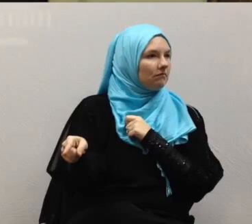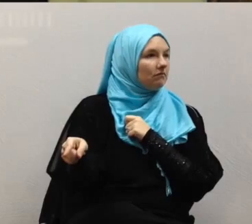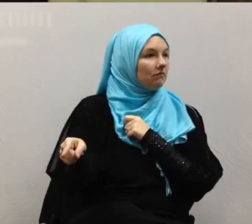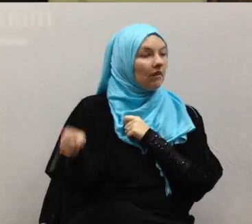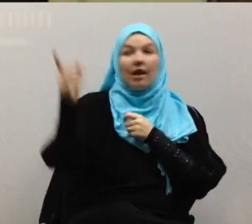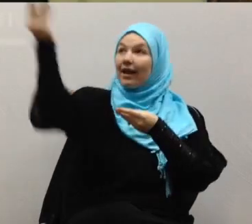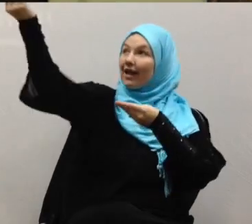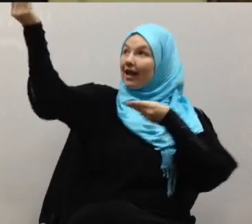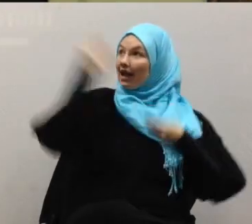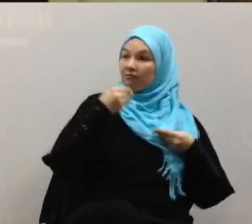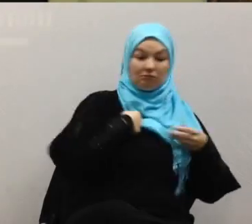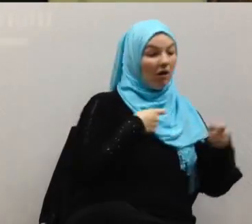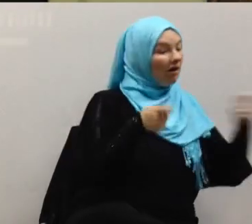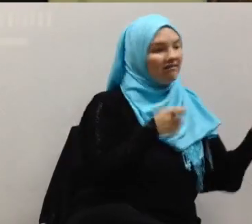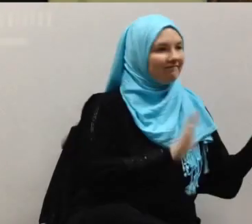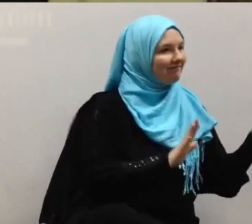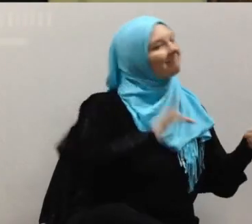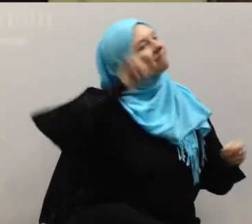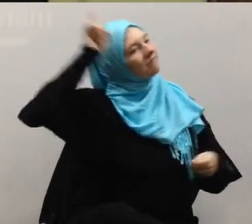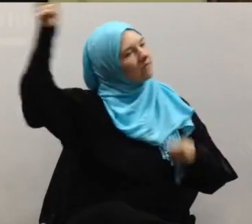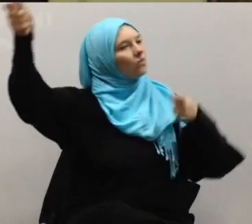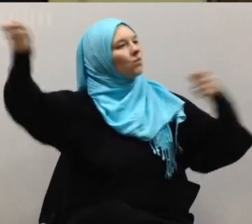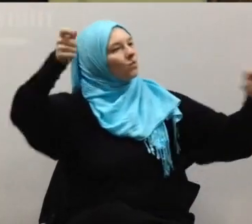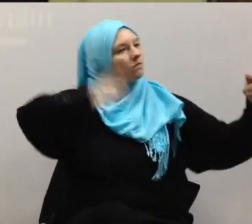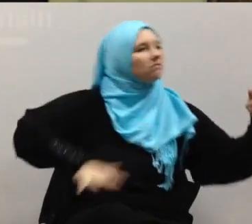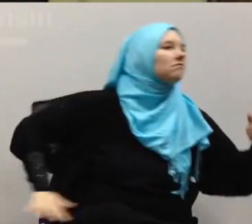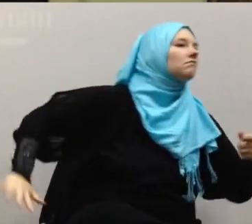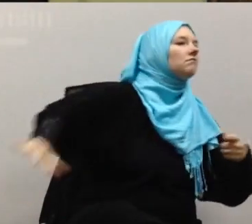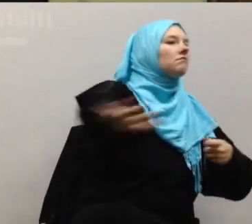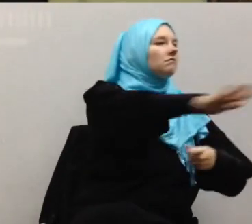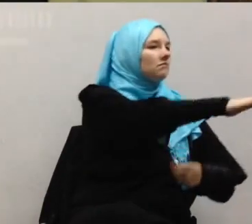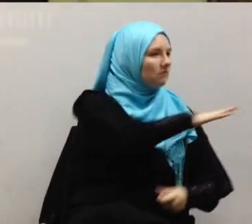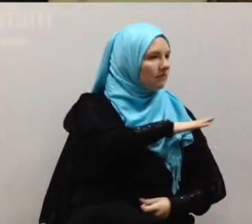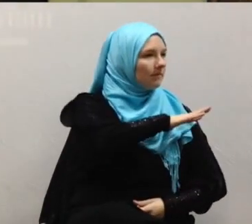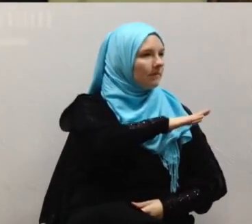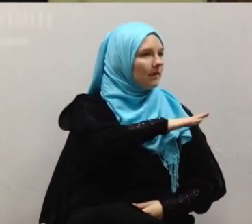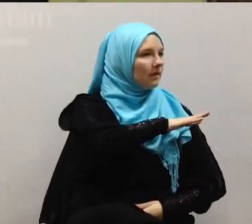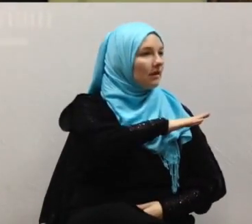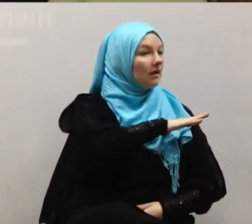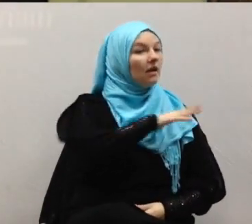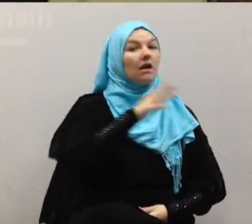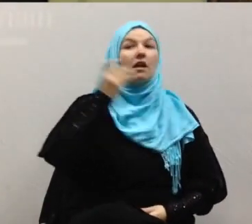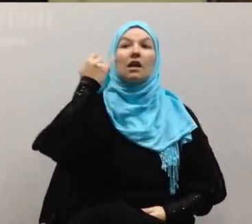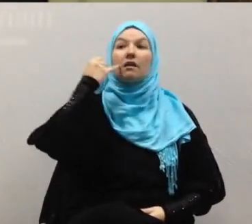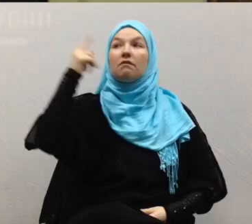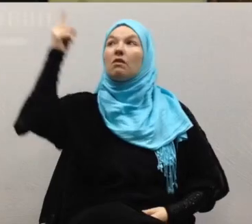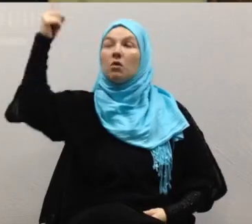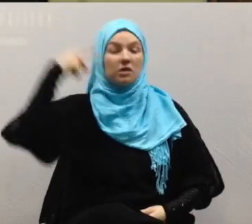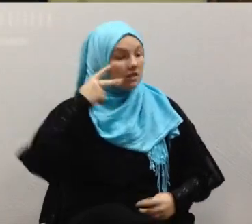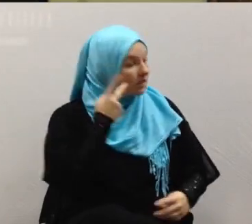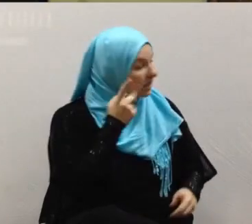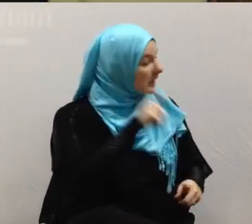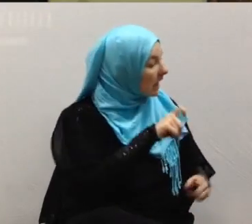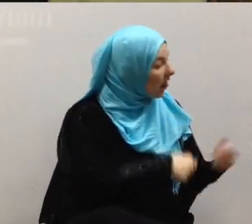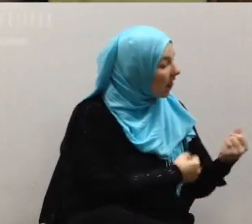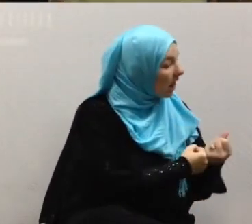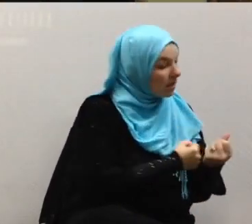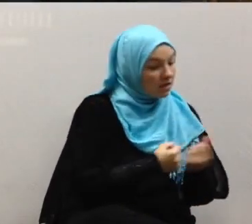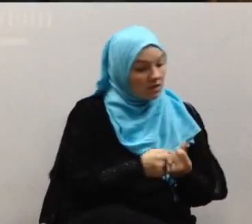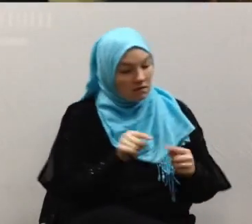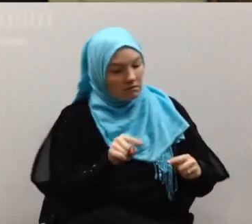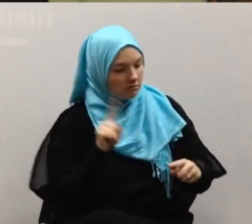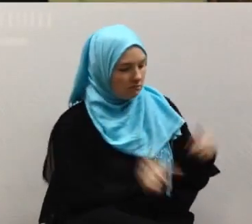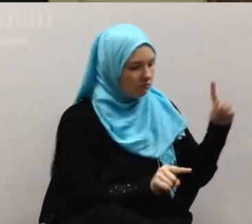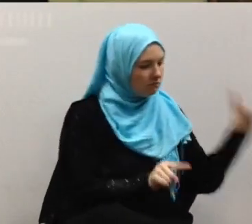He controls His soldiers, and He sends them wherever He sees fit. But they are at your